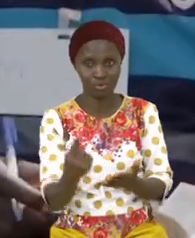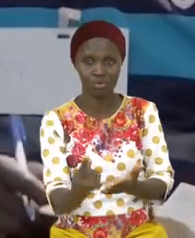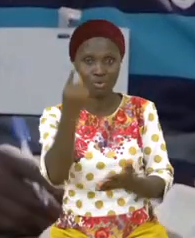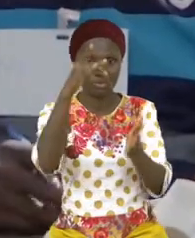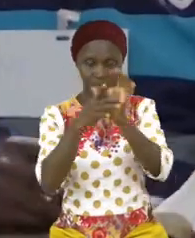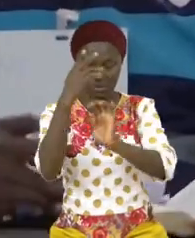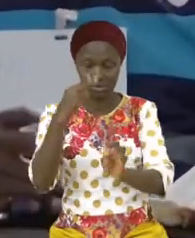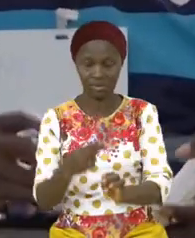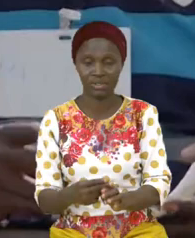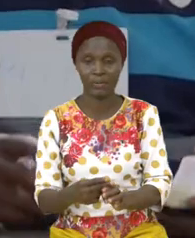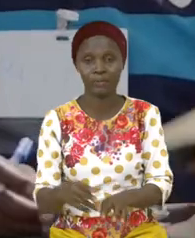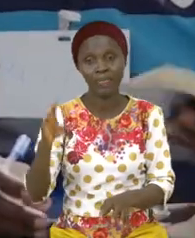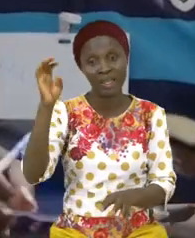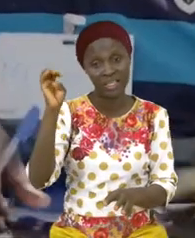E,